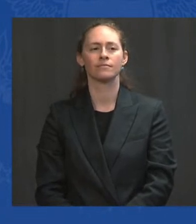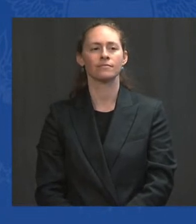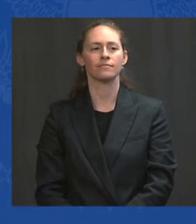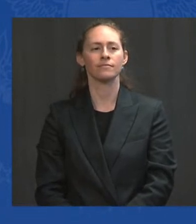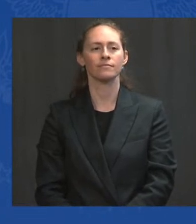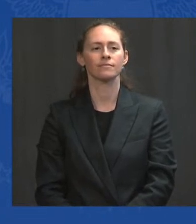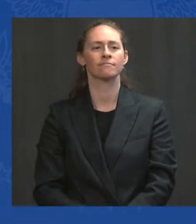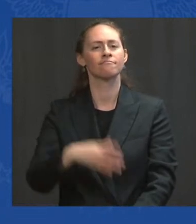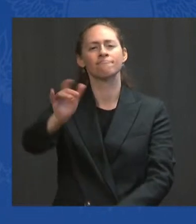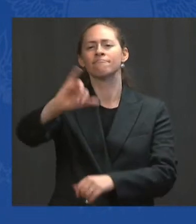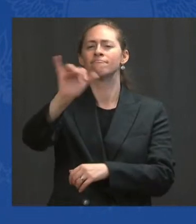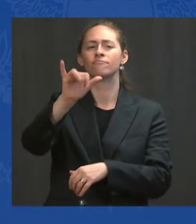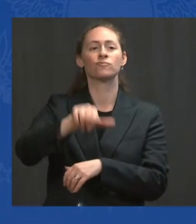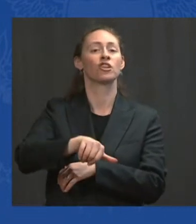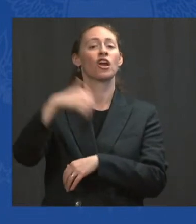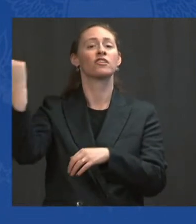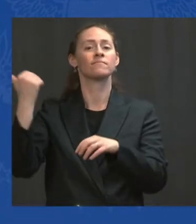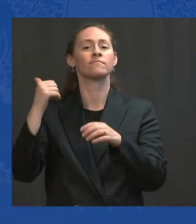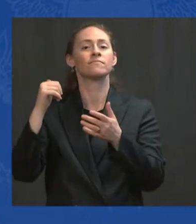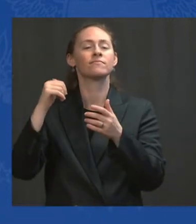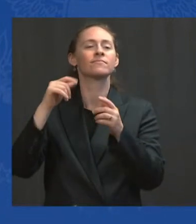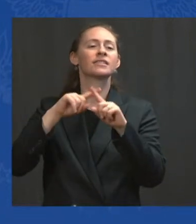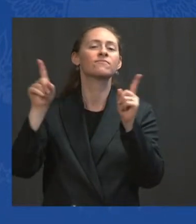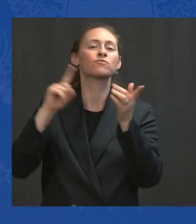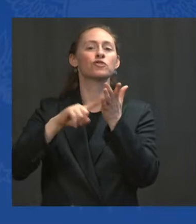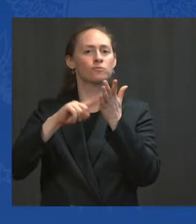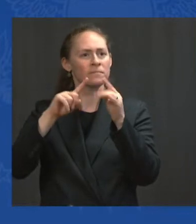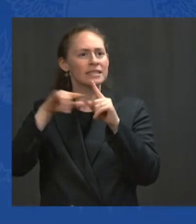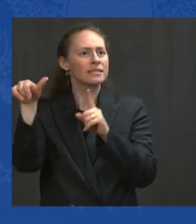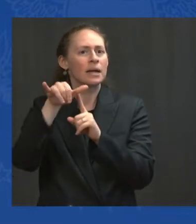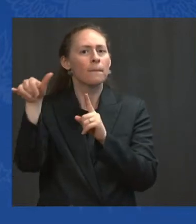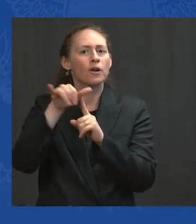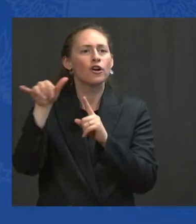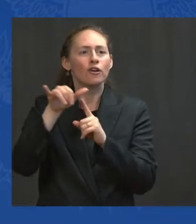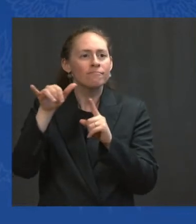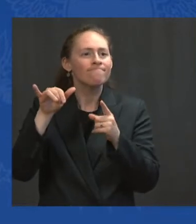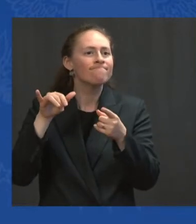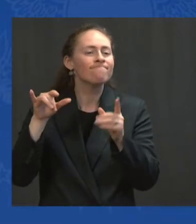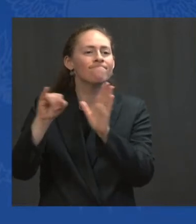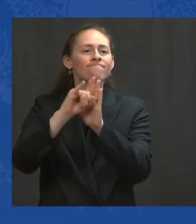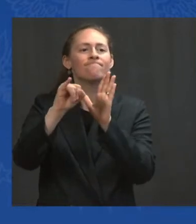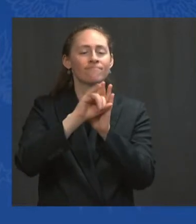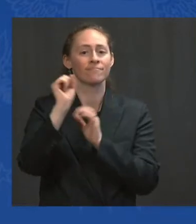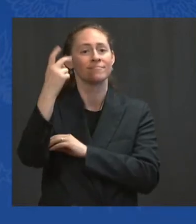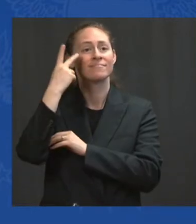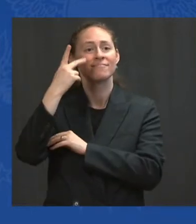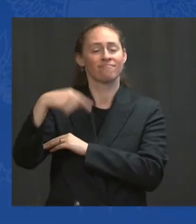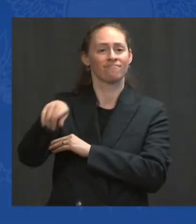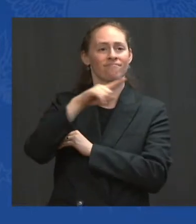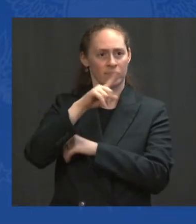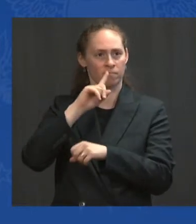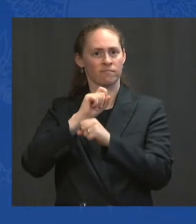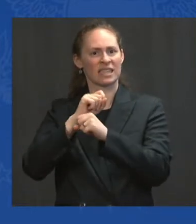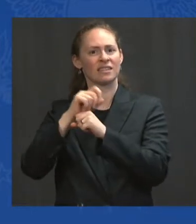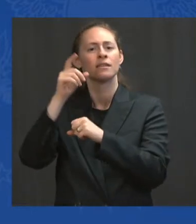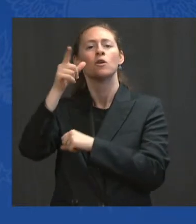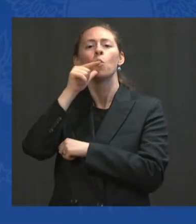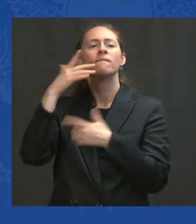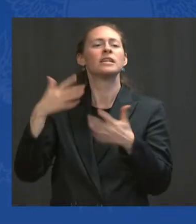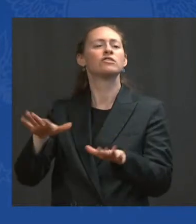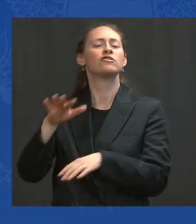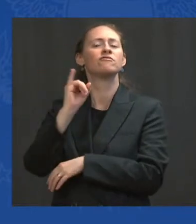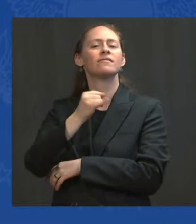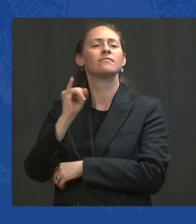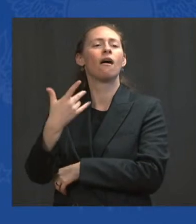the durability of the humoral cellular immunity using the J&J vaccine, again, against the Delta and